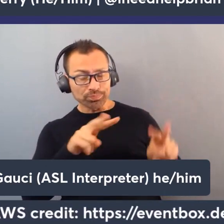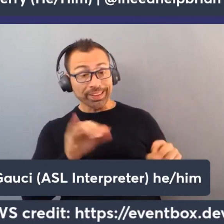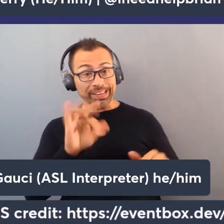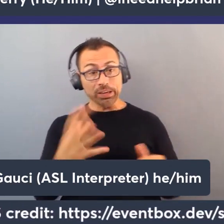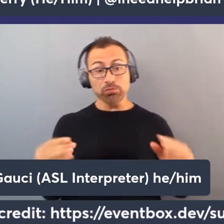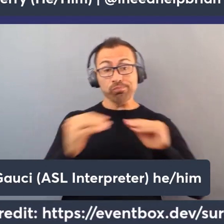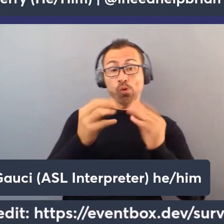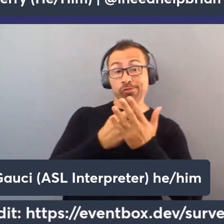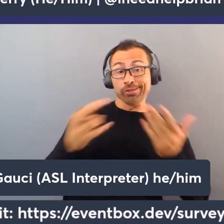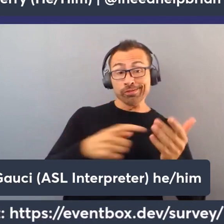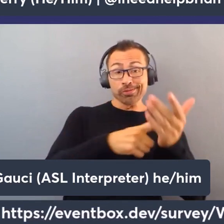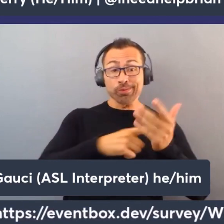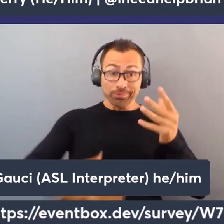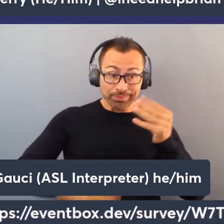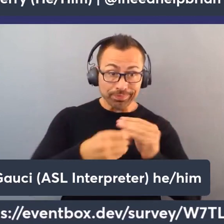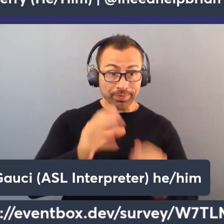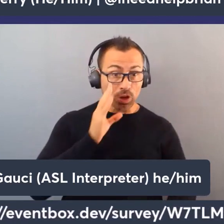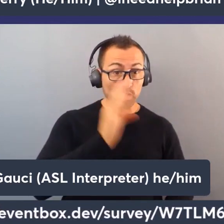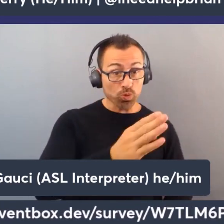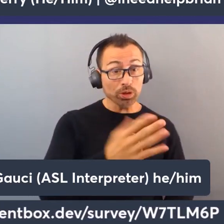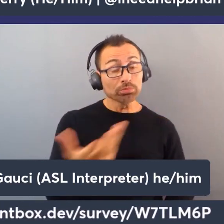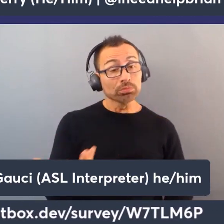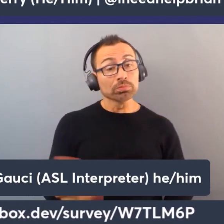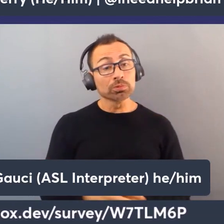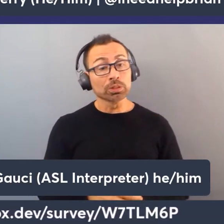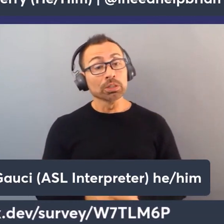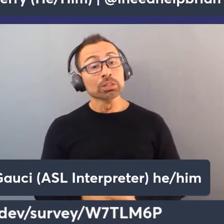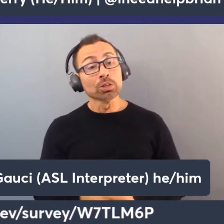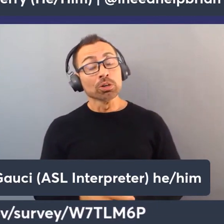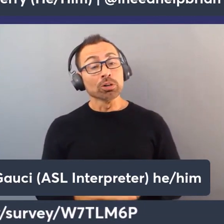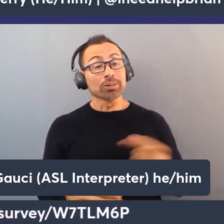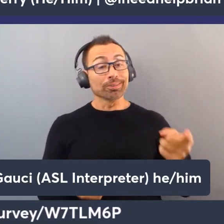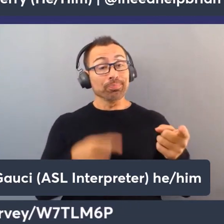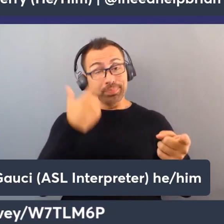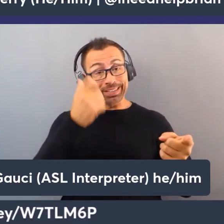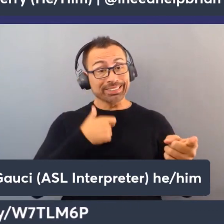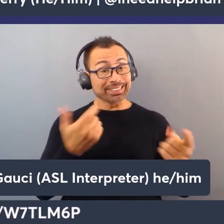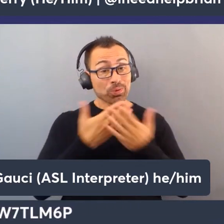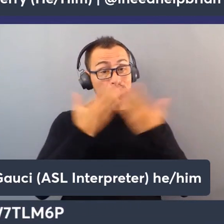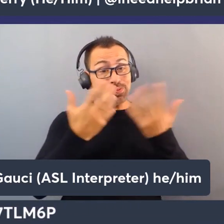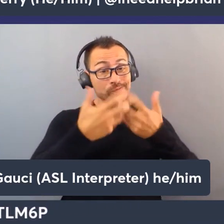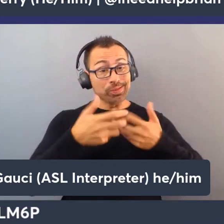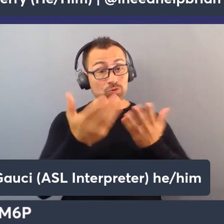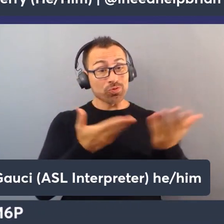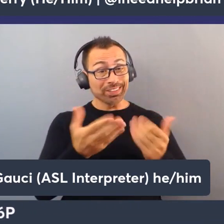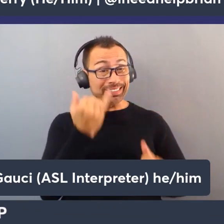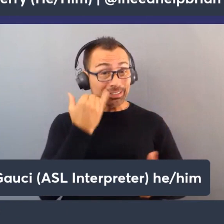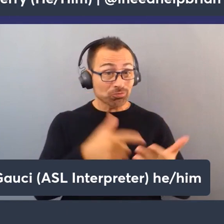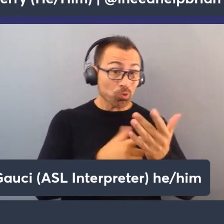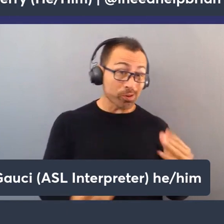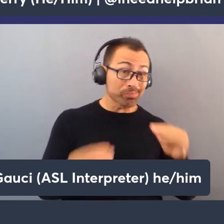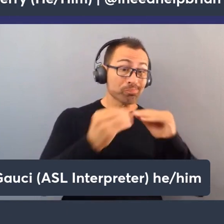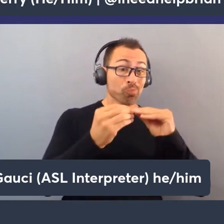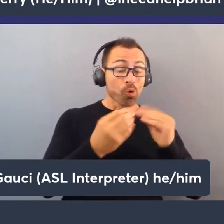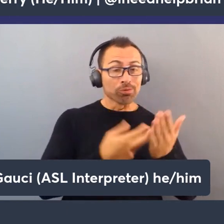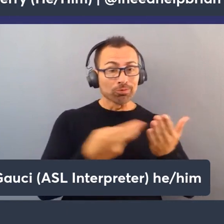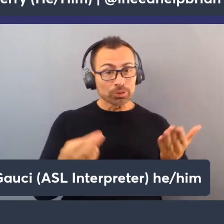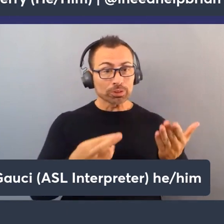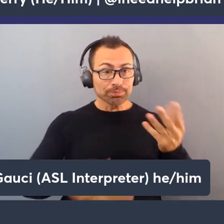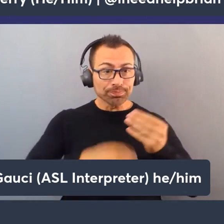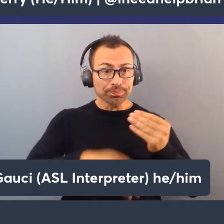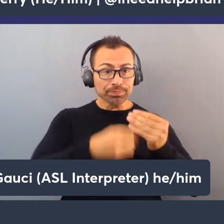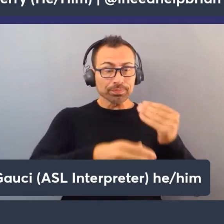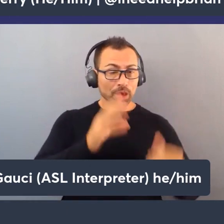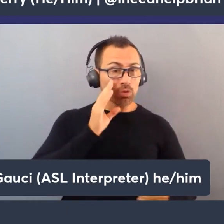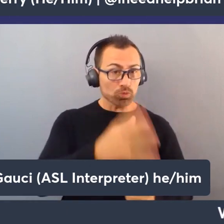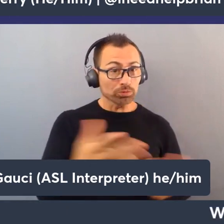just, throw more resources as Spark asks for it. So it's a lot simpler than EMR